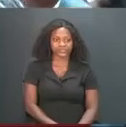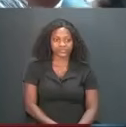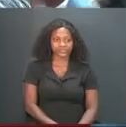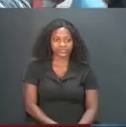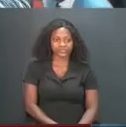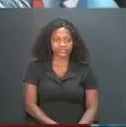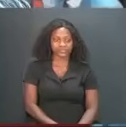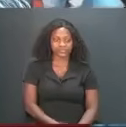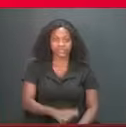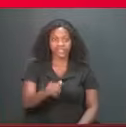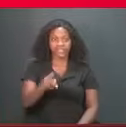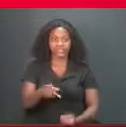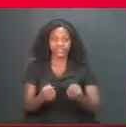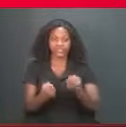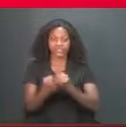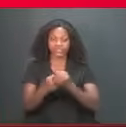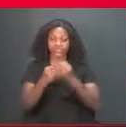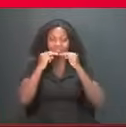Any seconder?